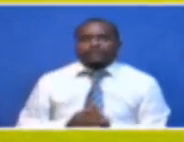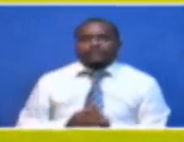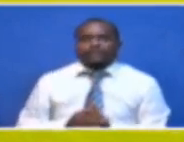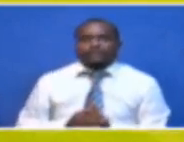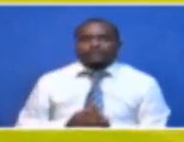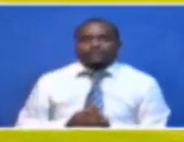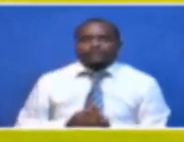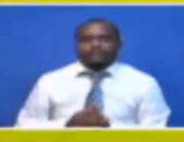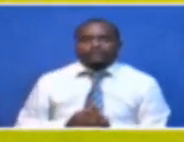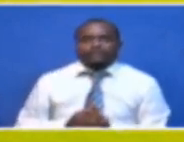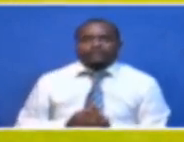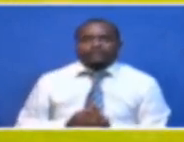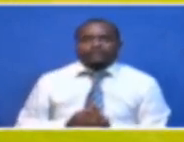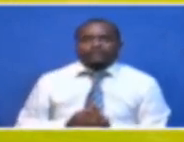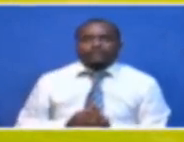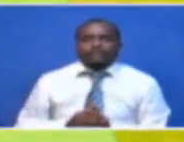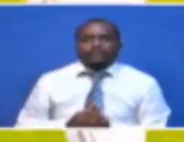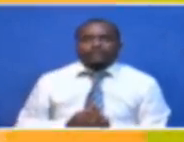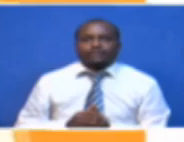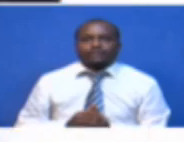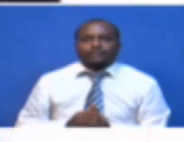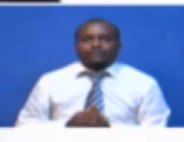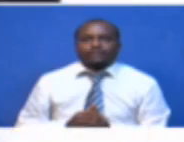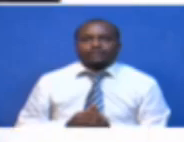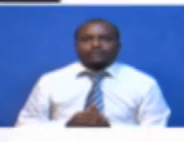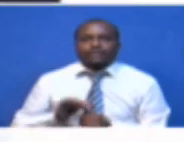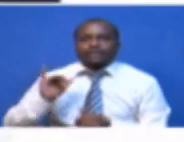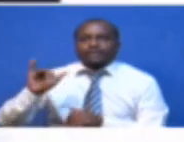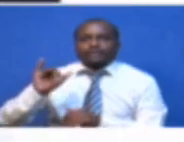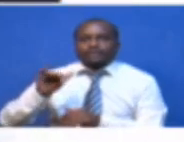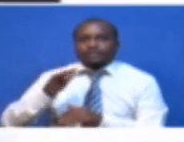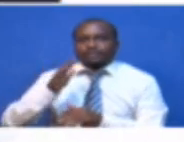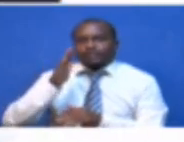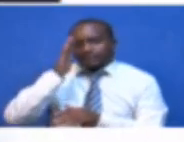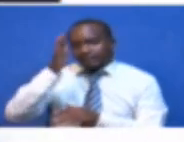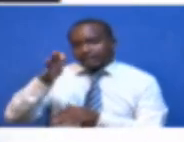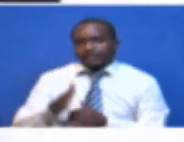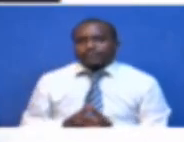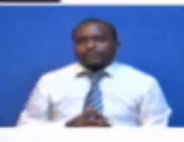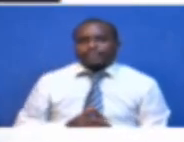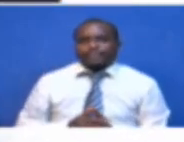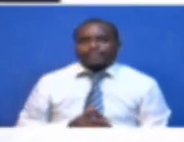Good to see you. Yeah. All right. That's all this week on Sunday Live.